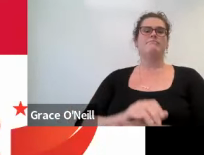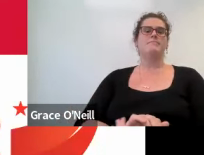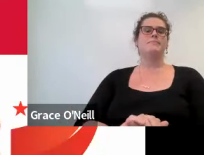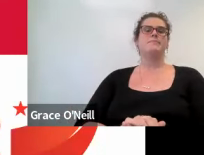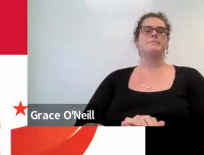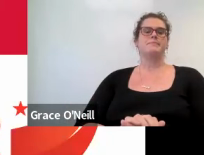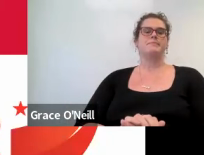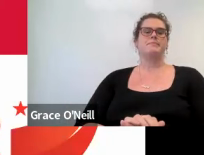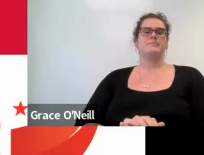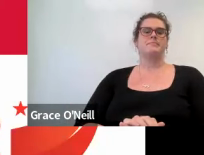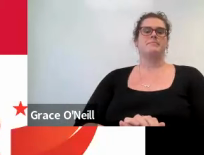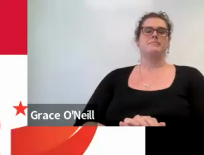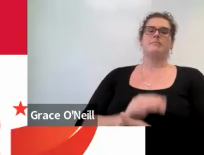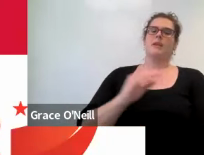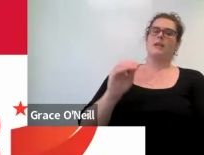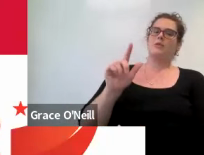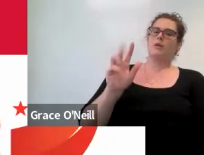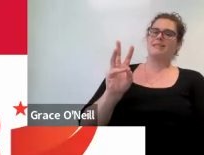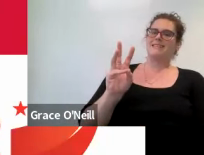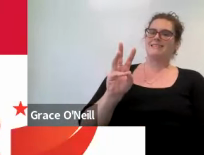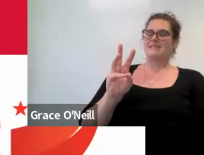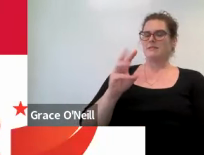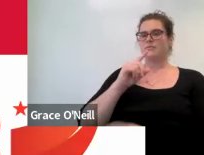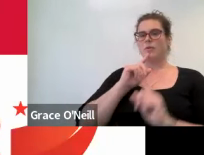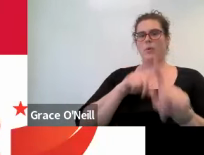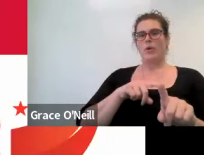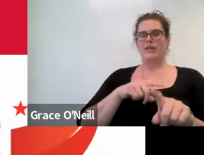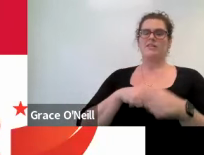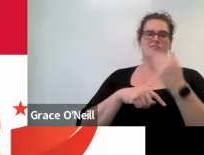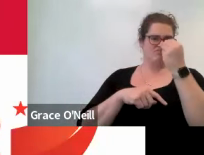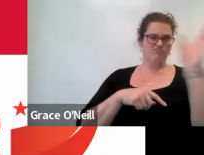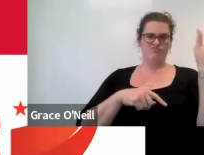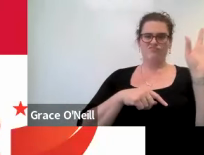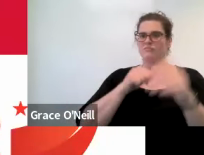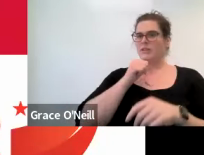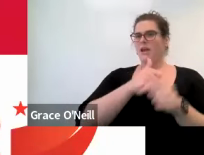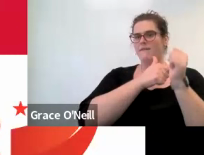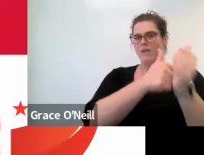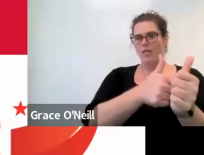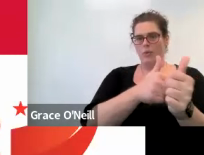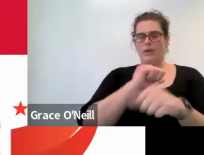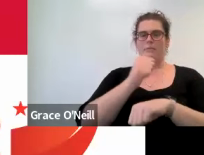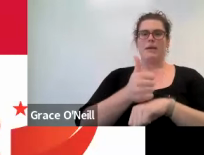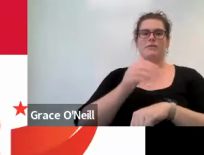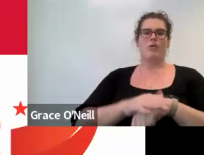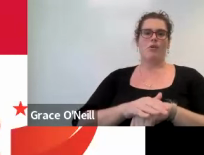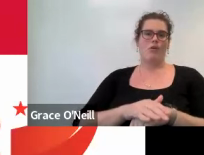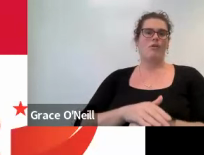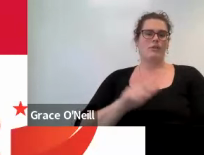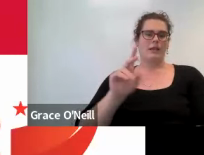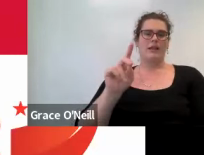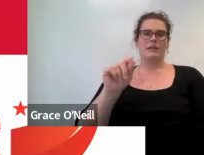prevention, and 26 reported not following those based off of the time period we were